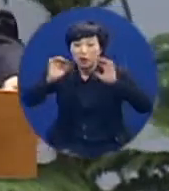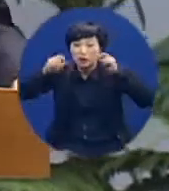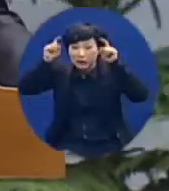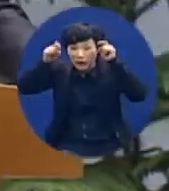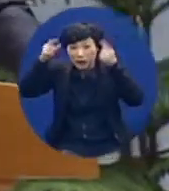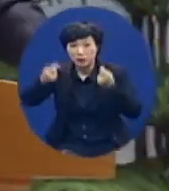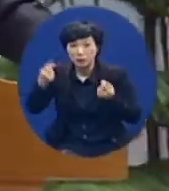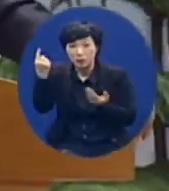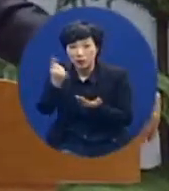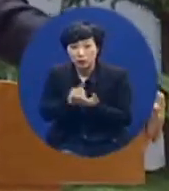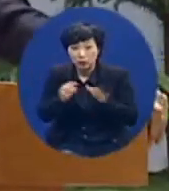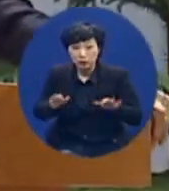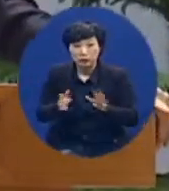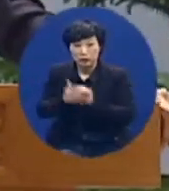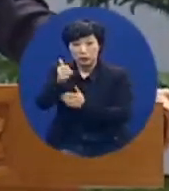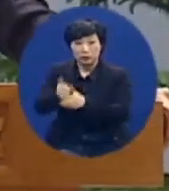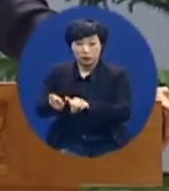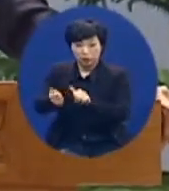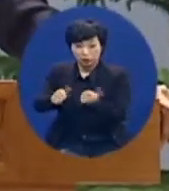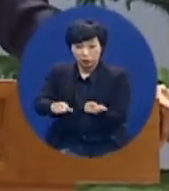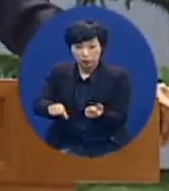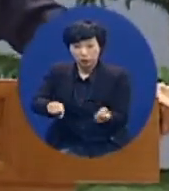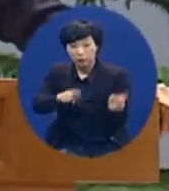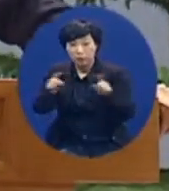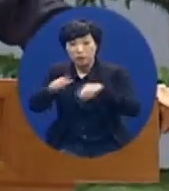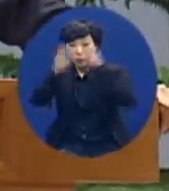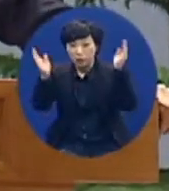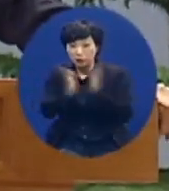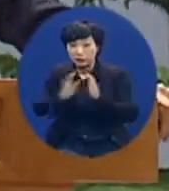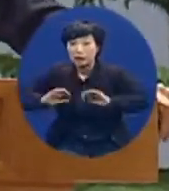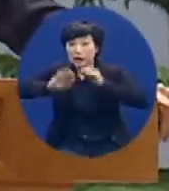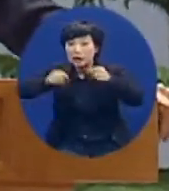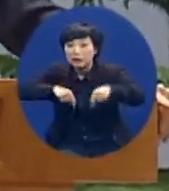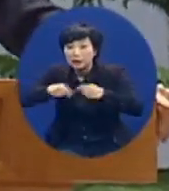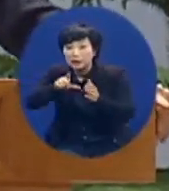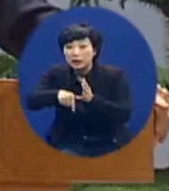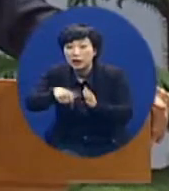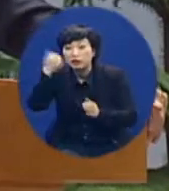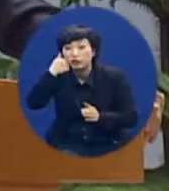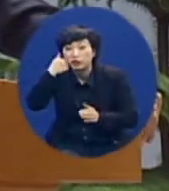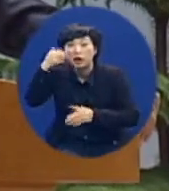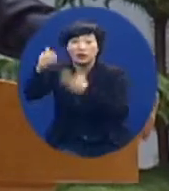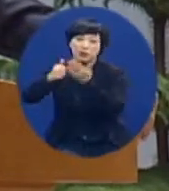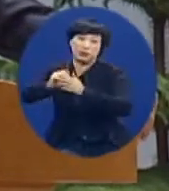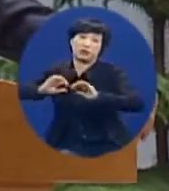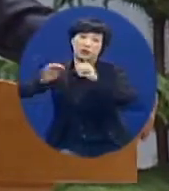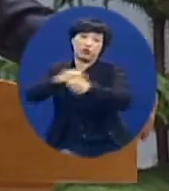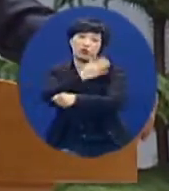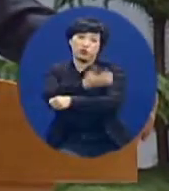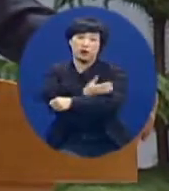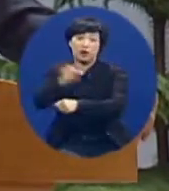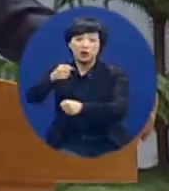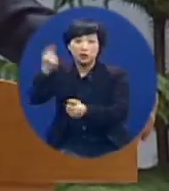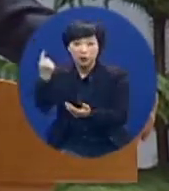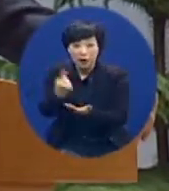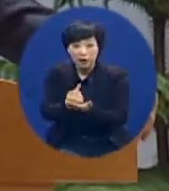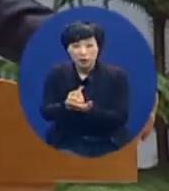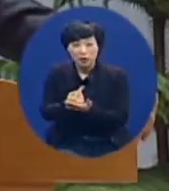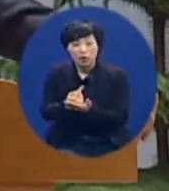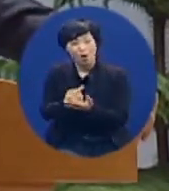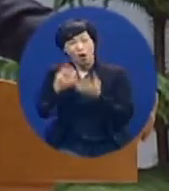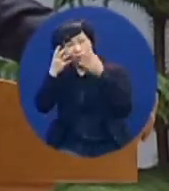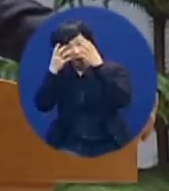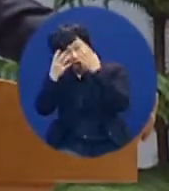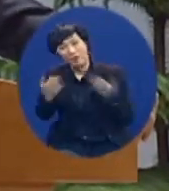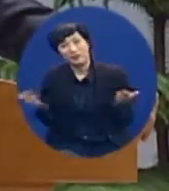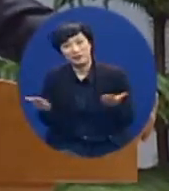Jesus came as a lamb, died on the cross, resurrected, and is now sitting on the right side of God to